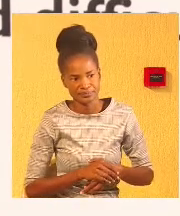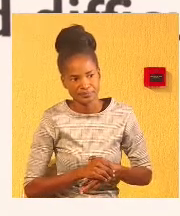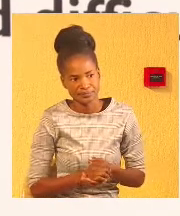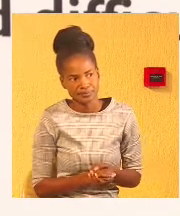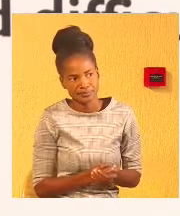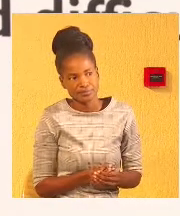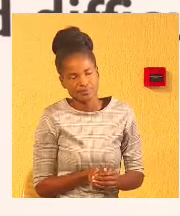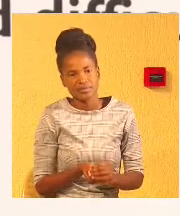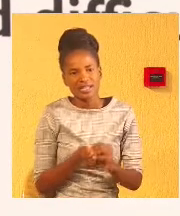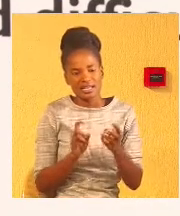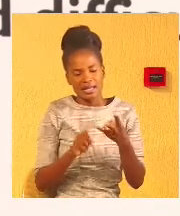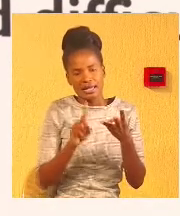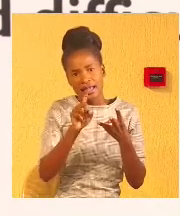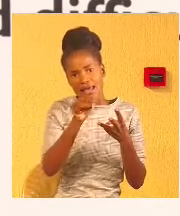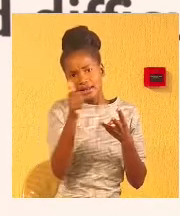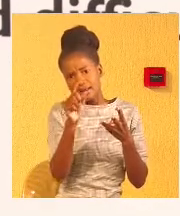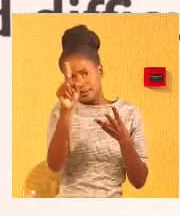The other question